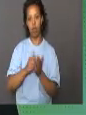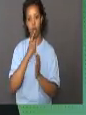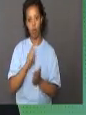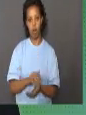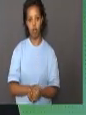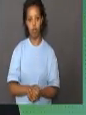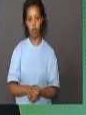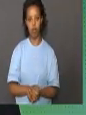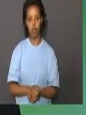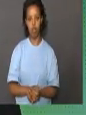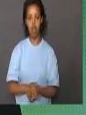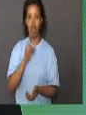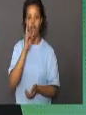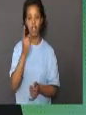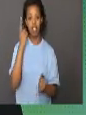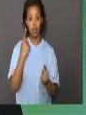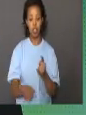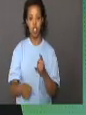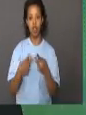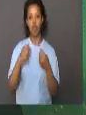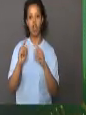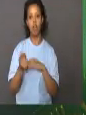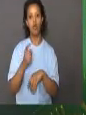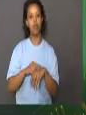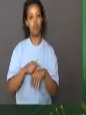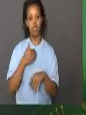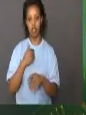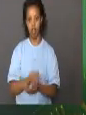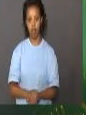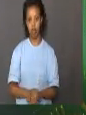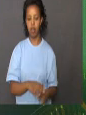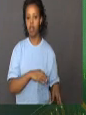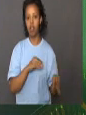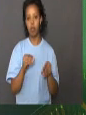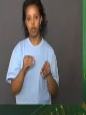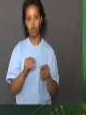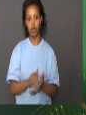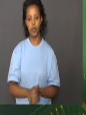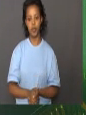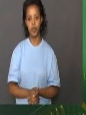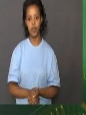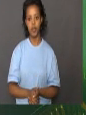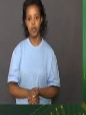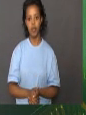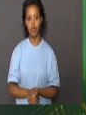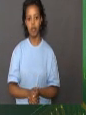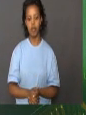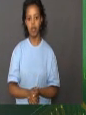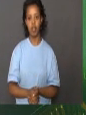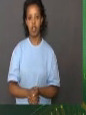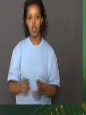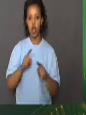We have time for one last activity. Students, what is the role of